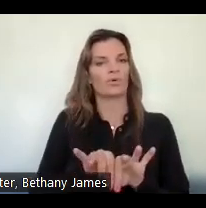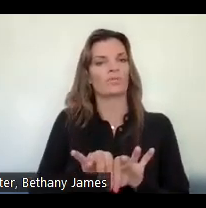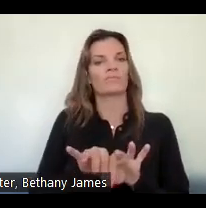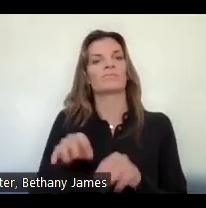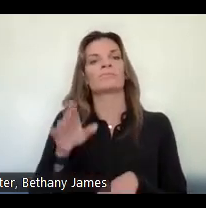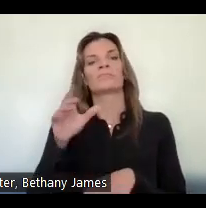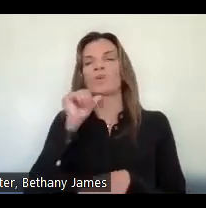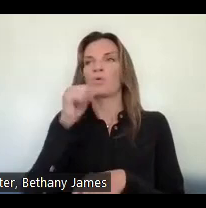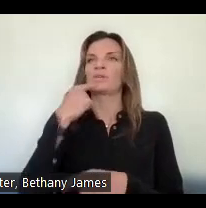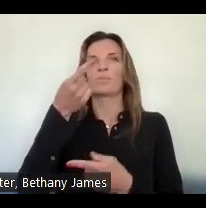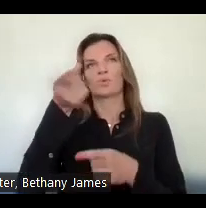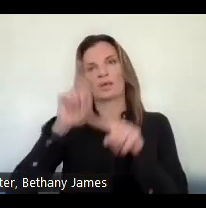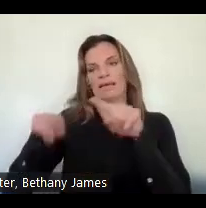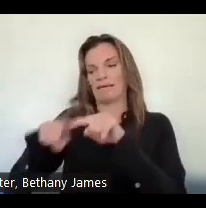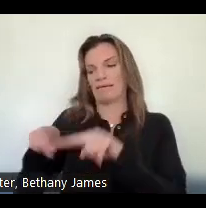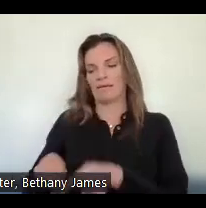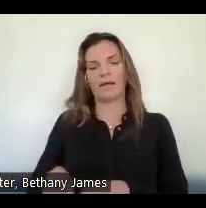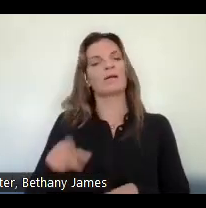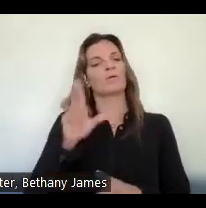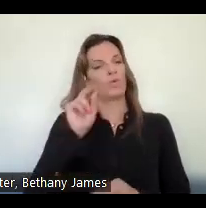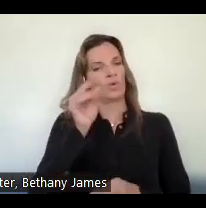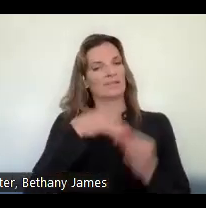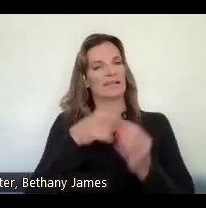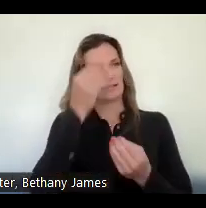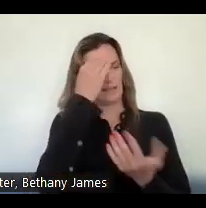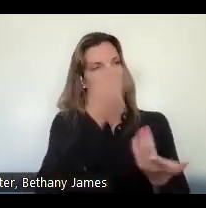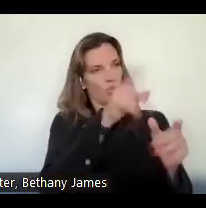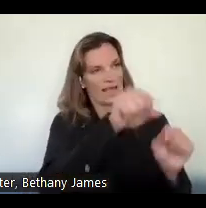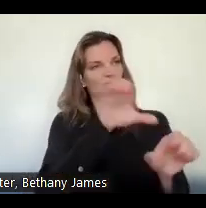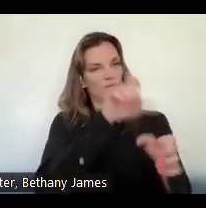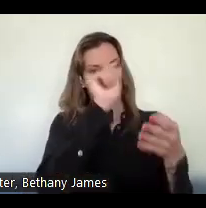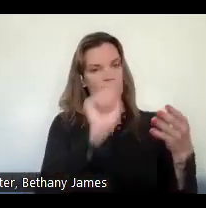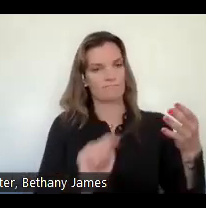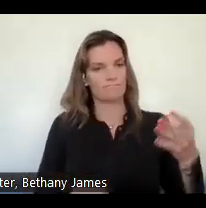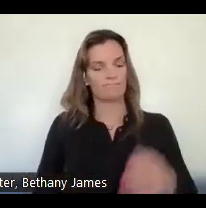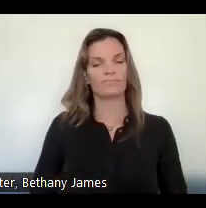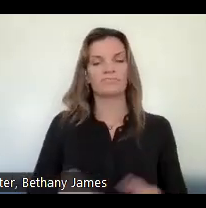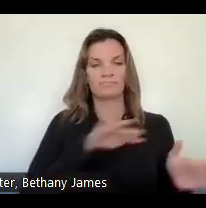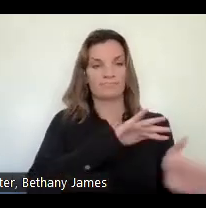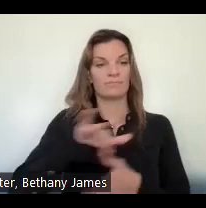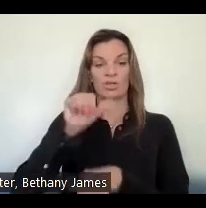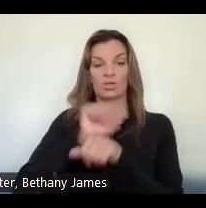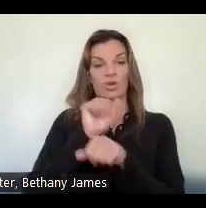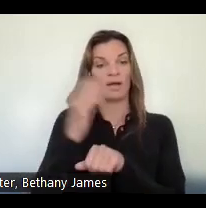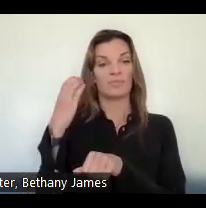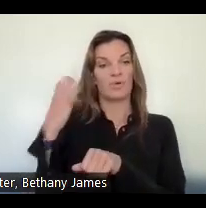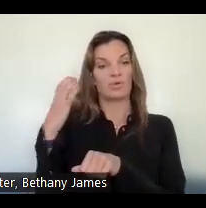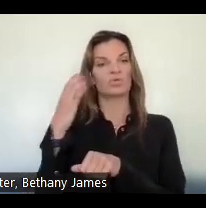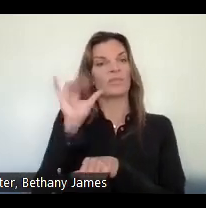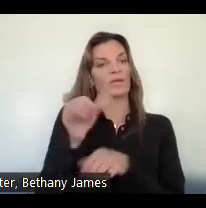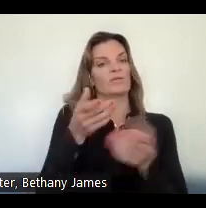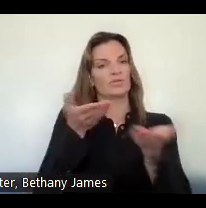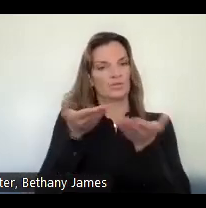instead of what not to do. And then I want to focus on a job coach is a service that can be provided for